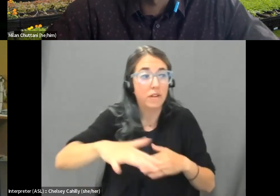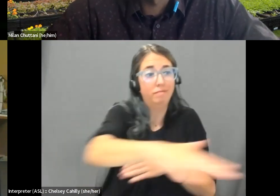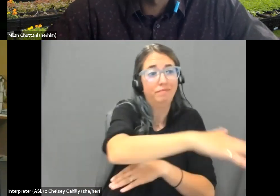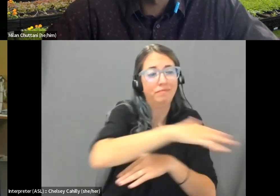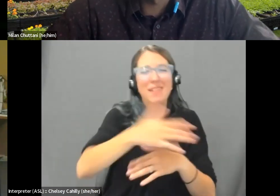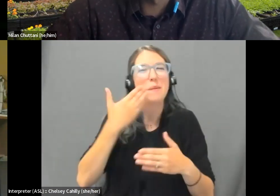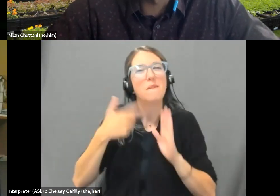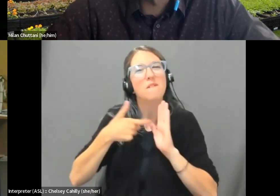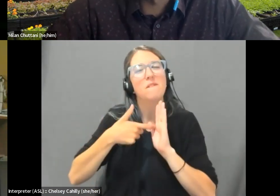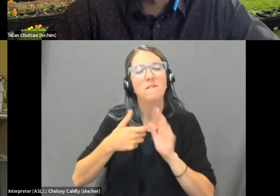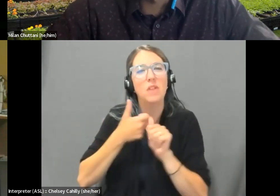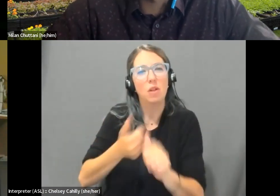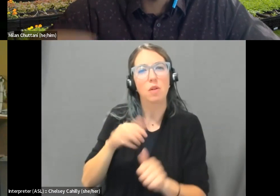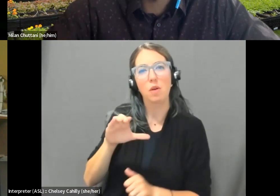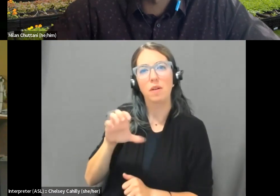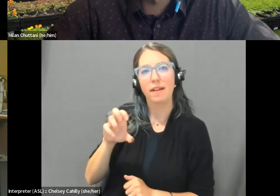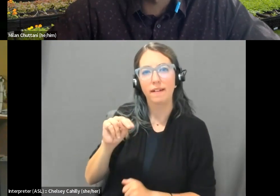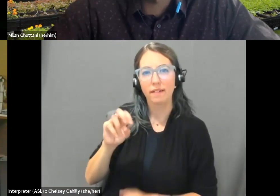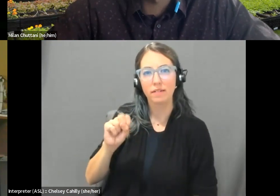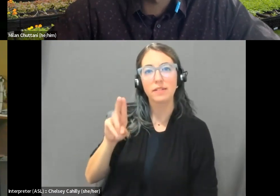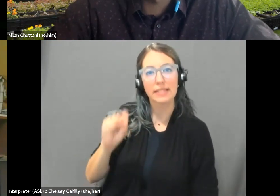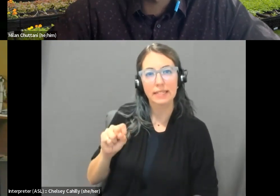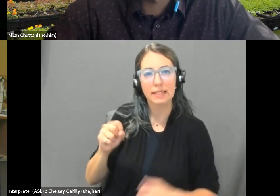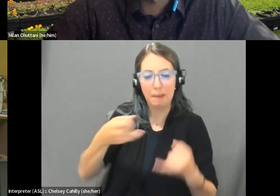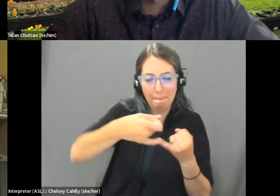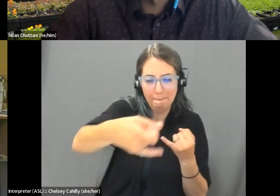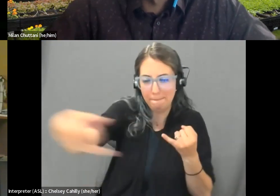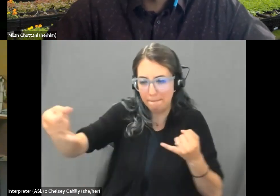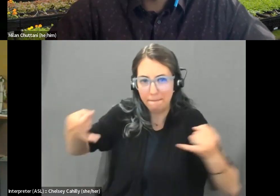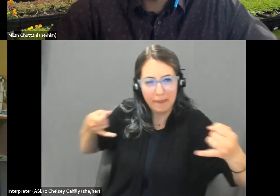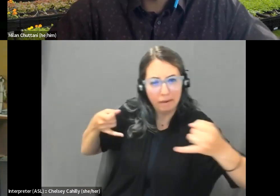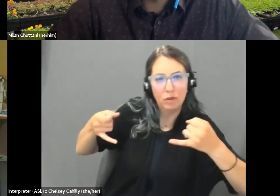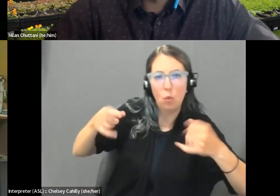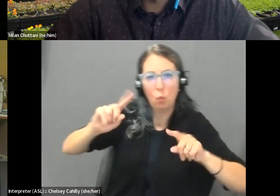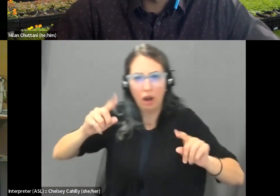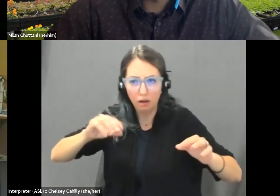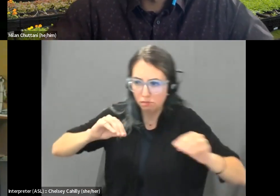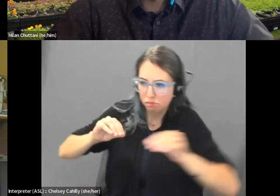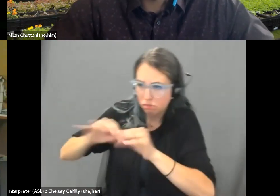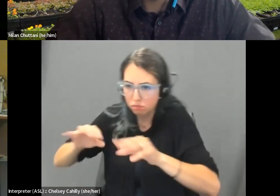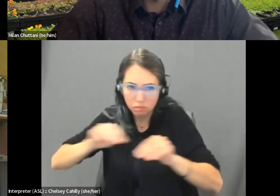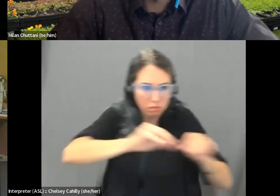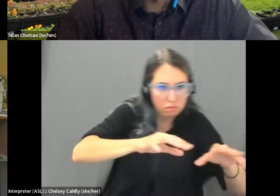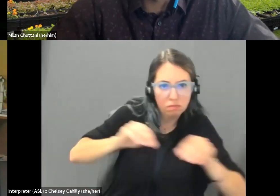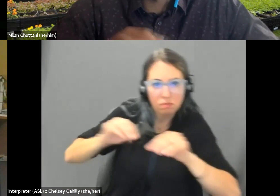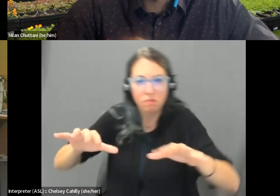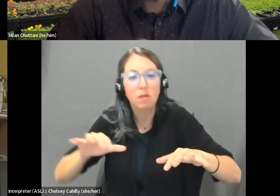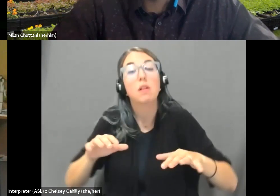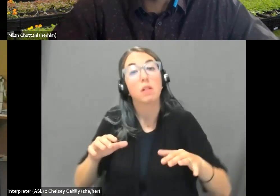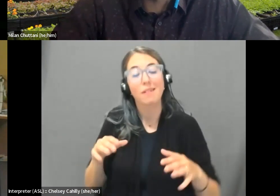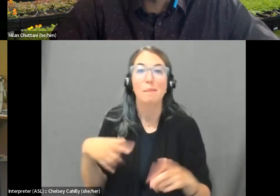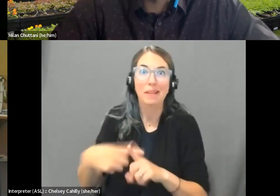boundaries. And I think that also goes down to consent about making sure community members are involved